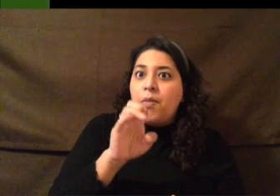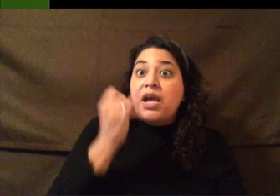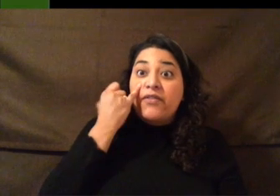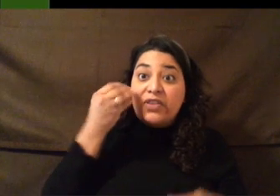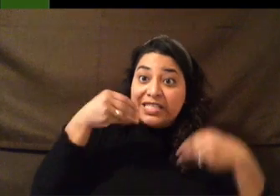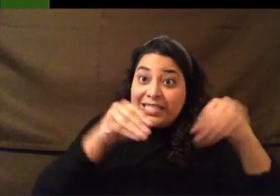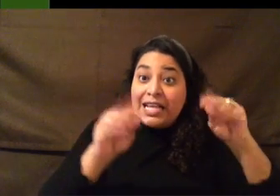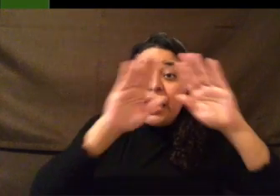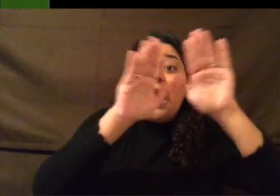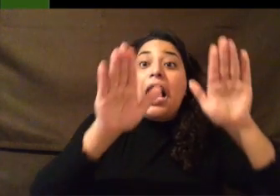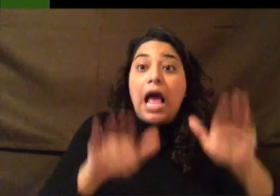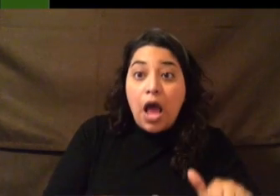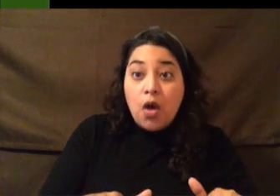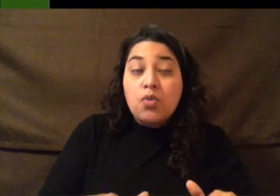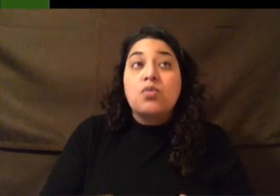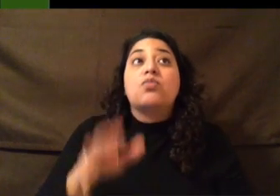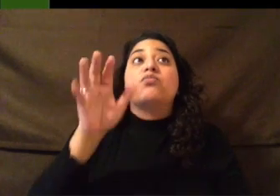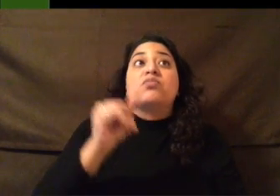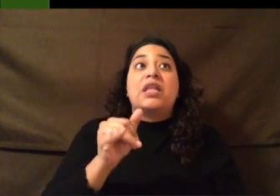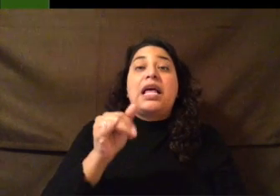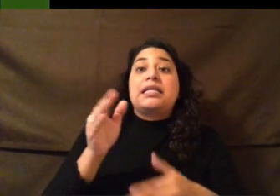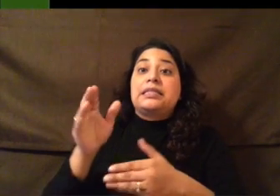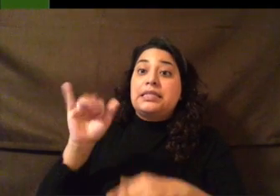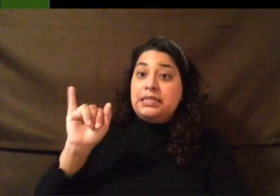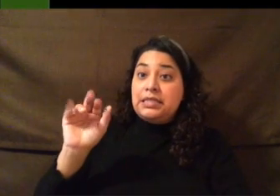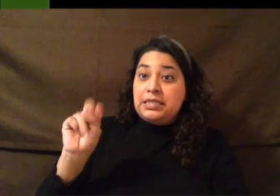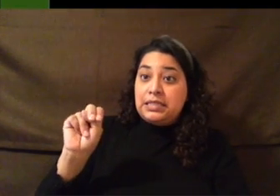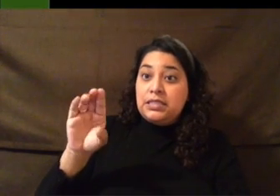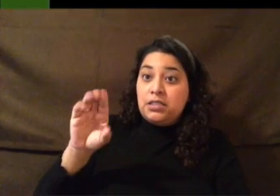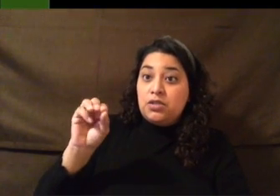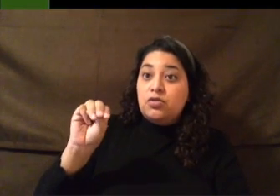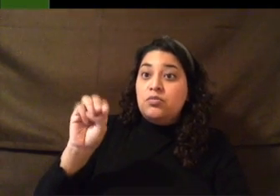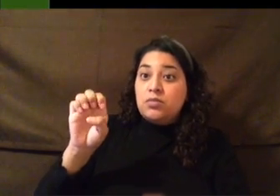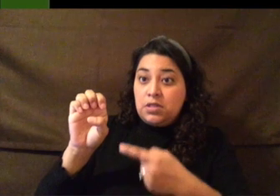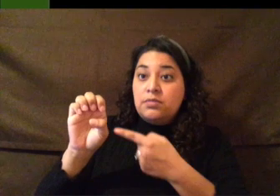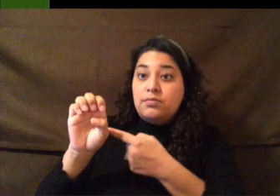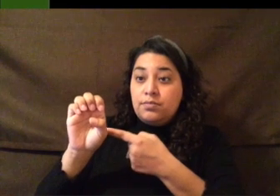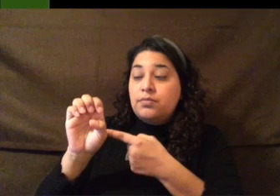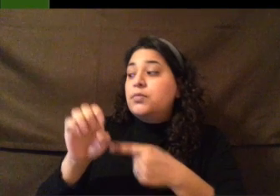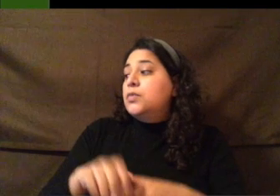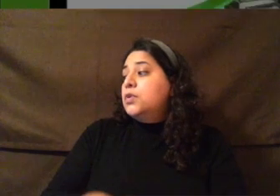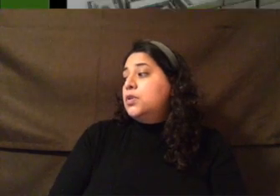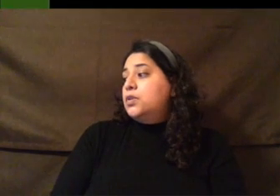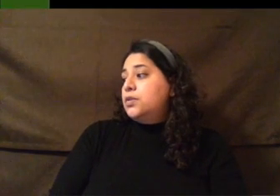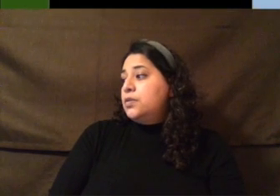house, then you are able to consider that money as income.